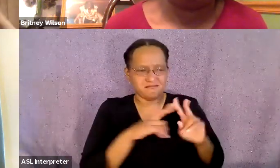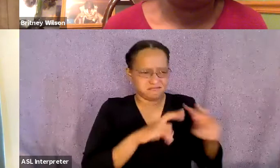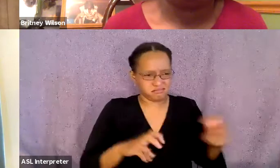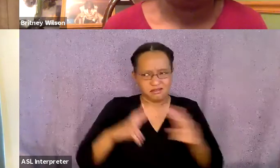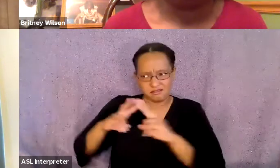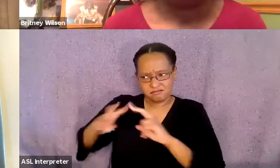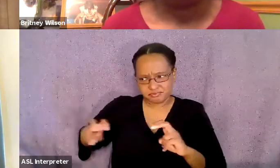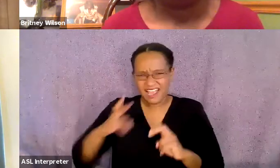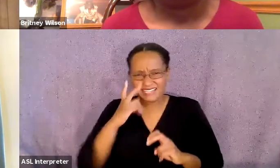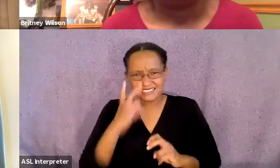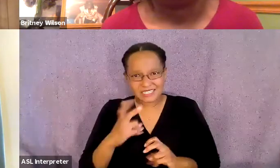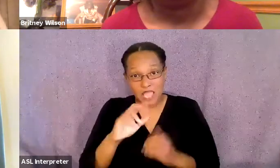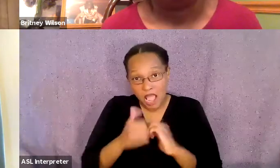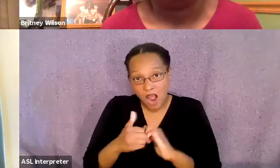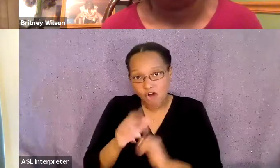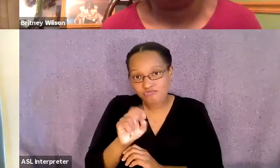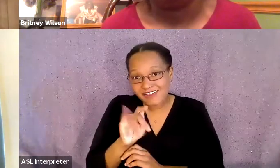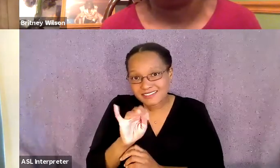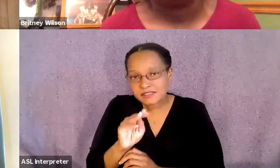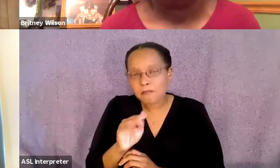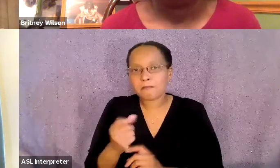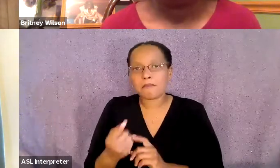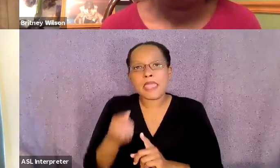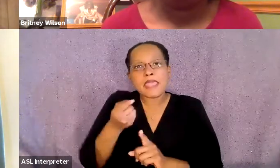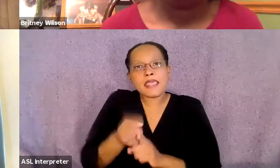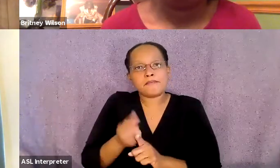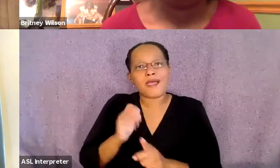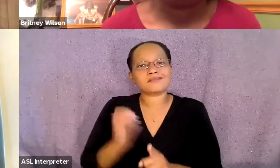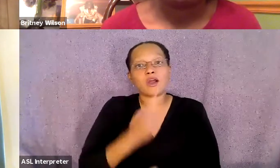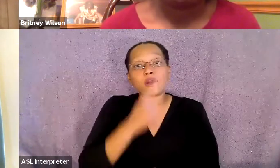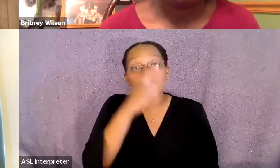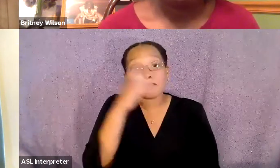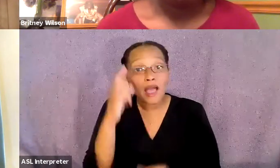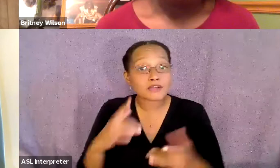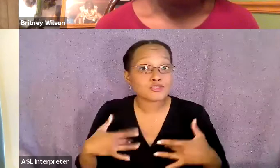community impact our Black joy and the representation that we need?